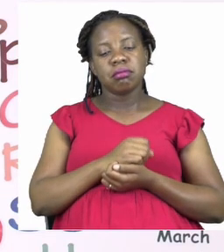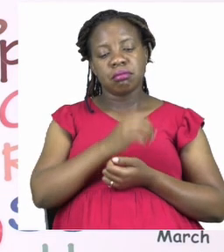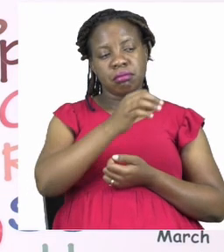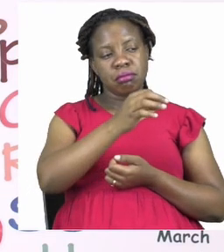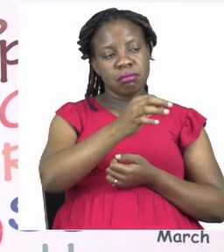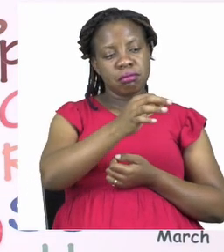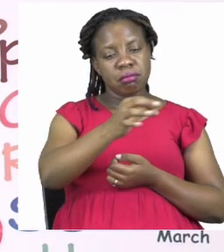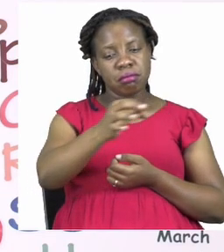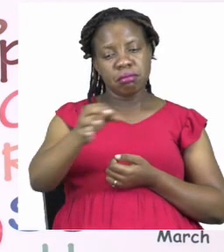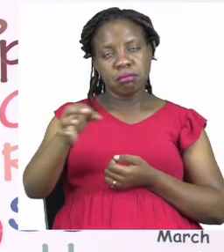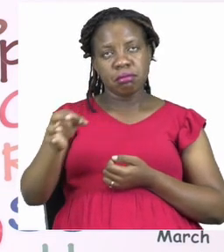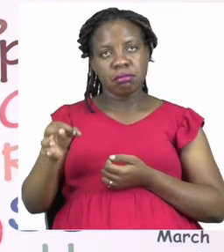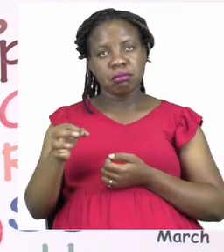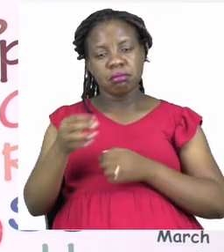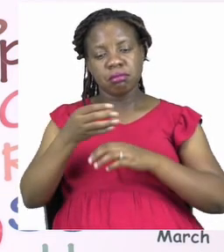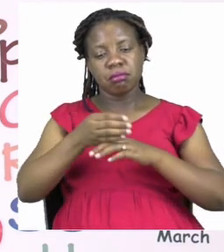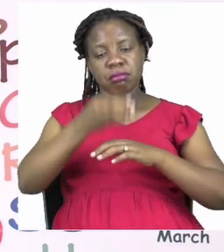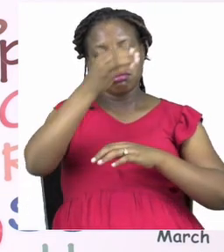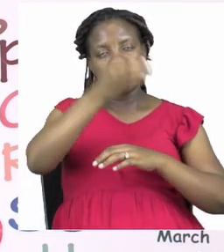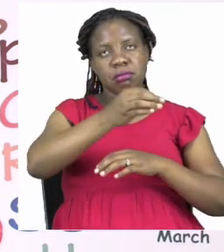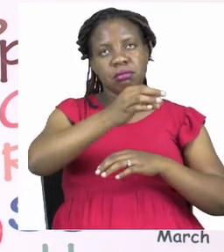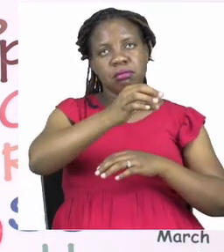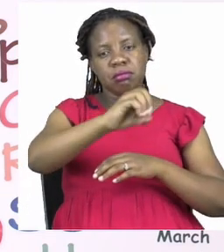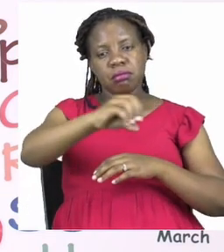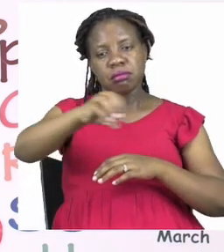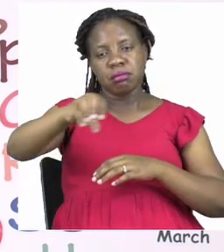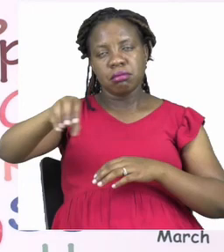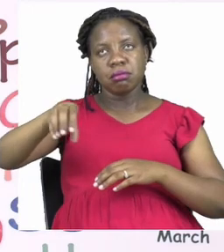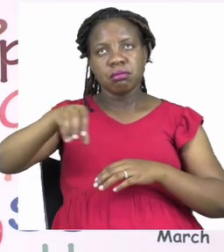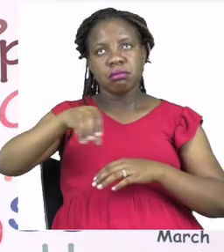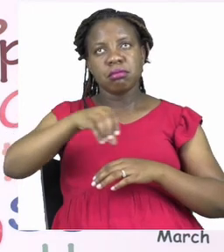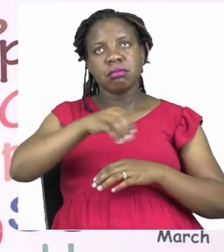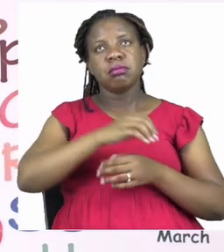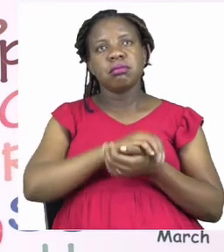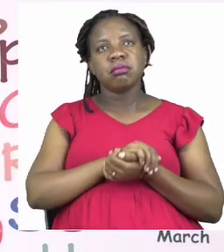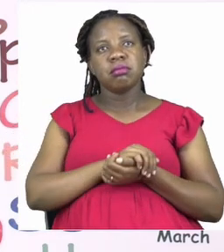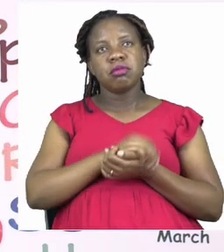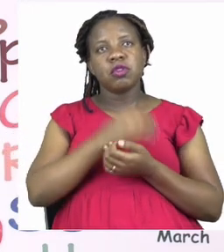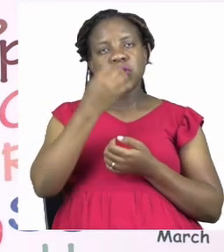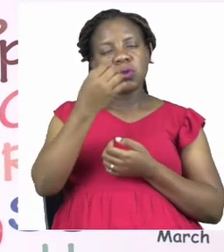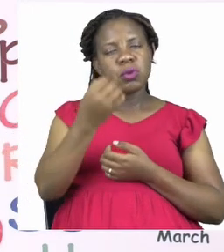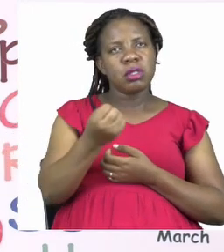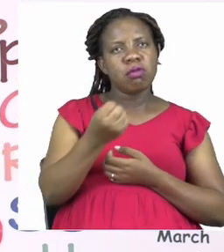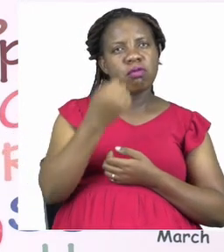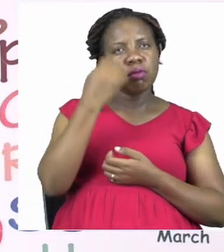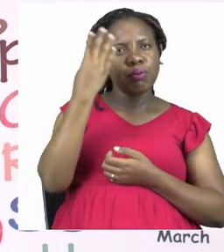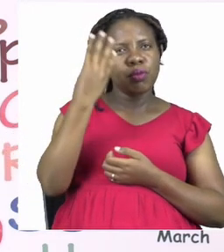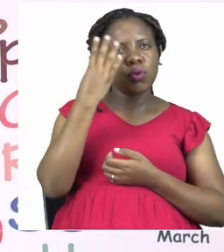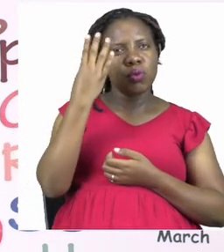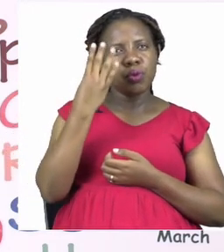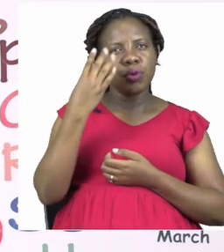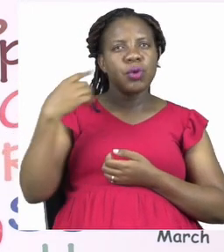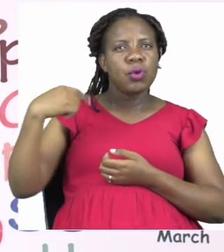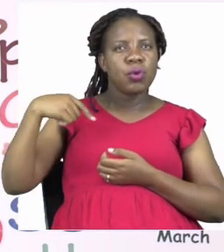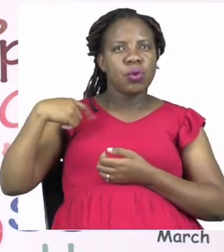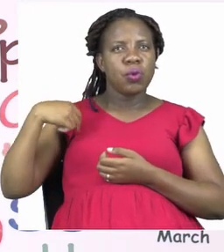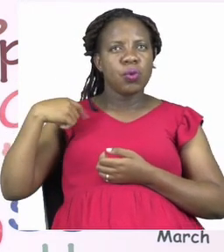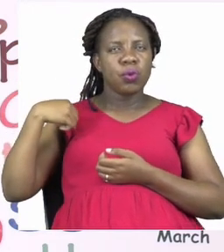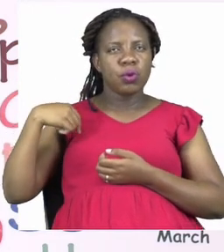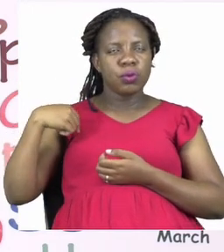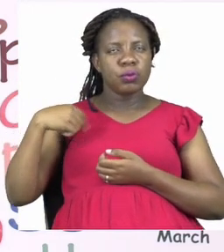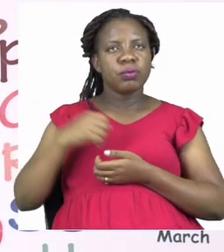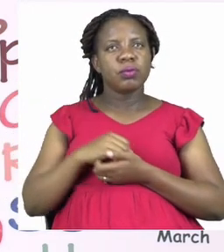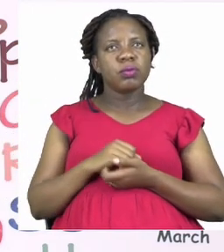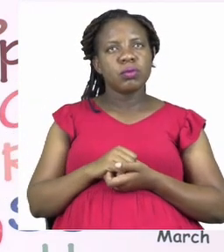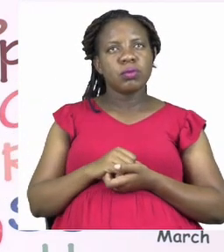you can see, we have blue counters and white counters. The red counter